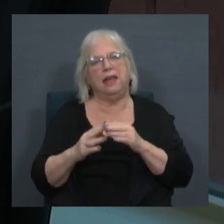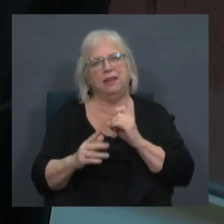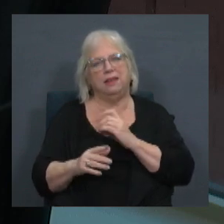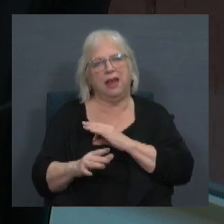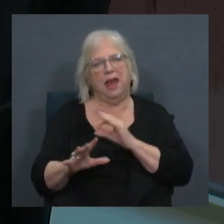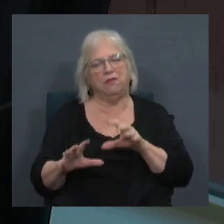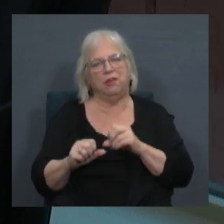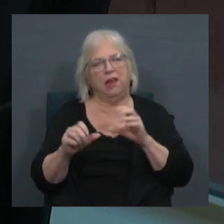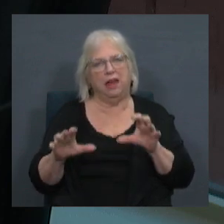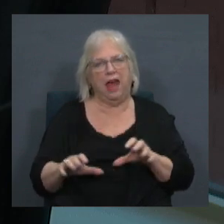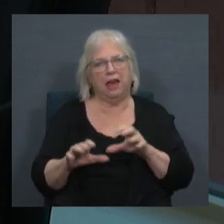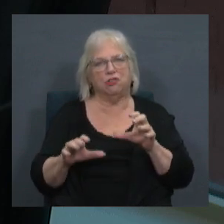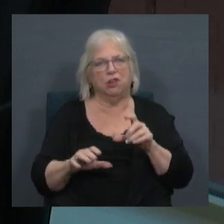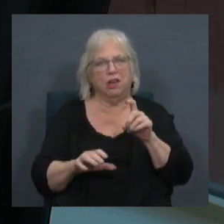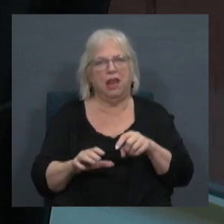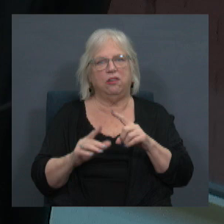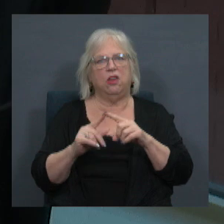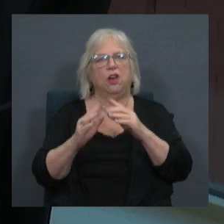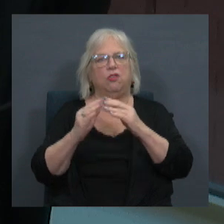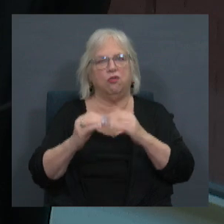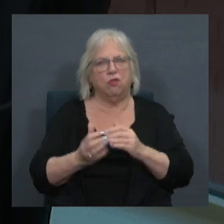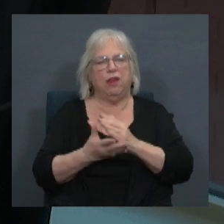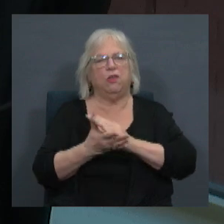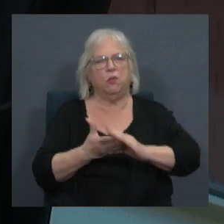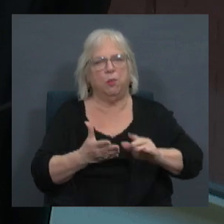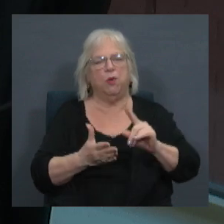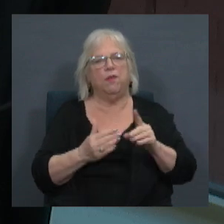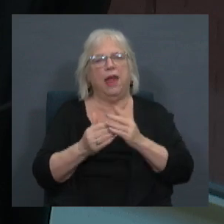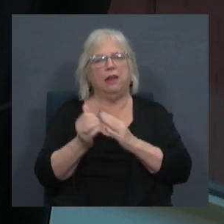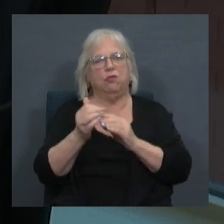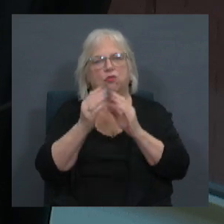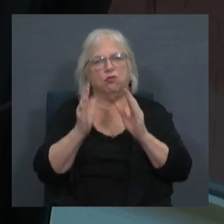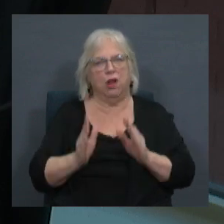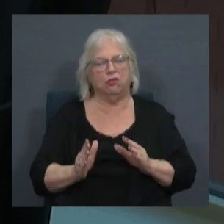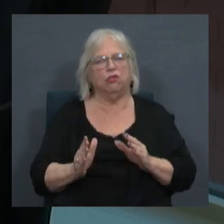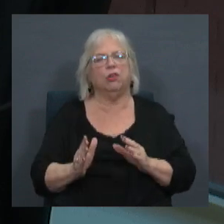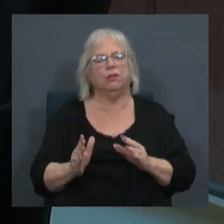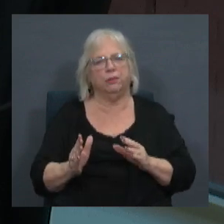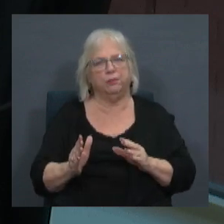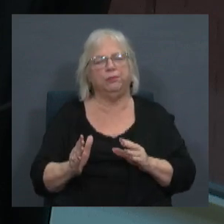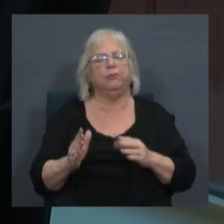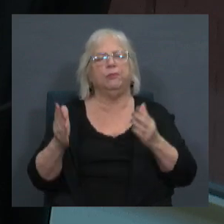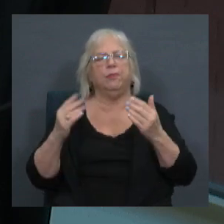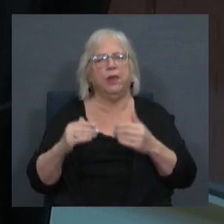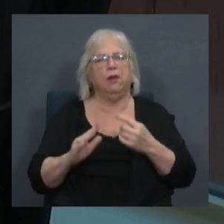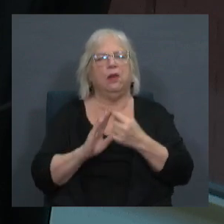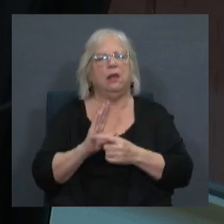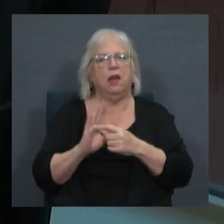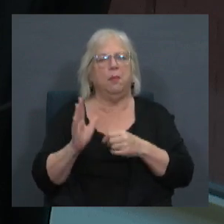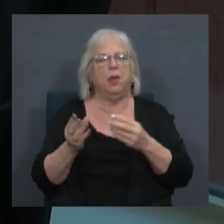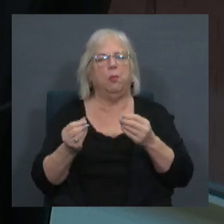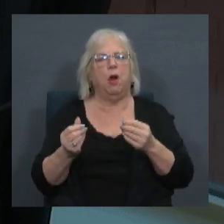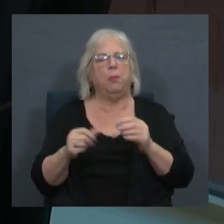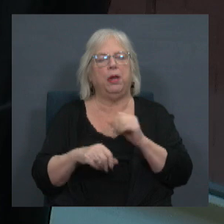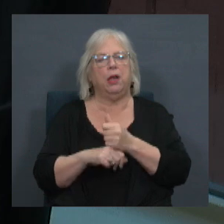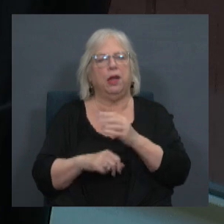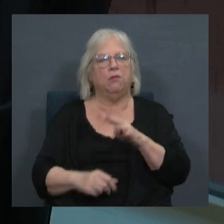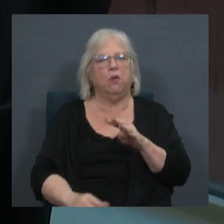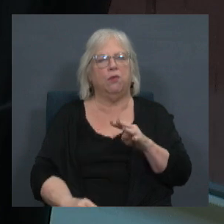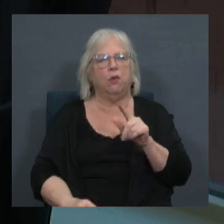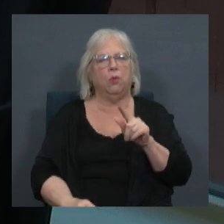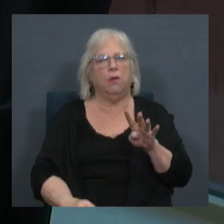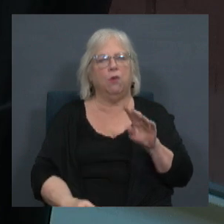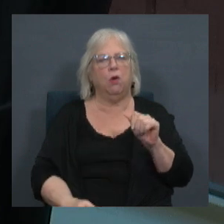such action as is necessary to raise and remove said structures, to declare an emergency. An ordinance to condemn the property located at